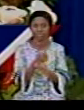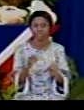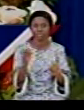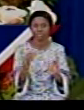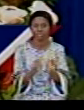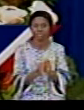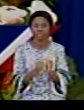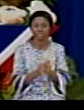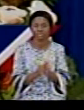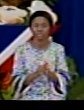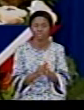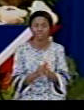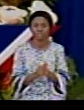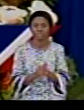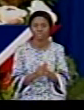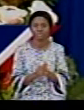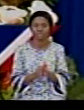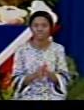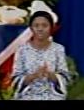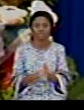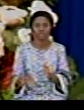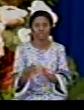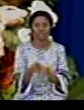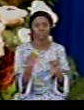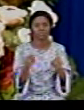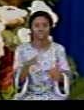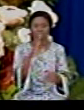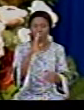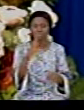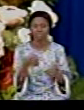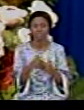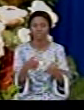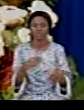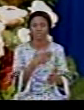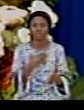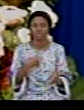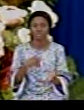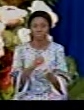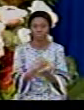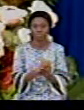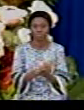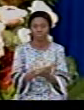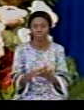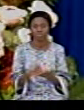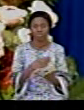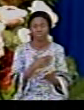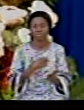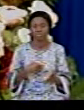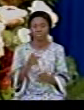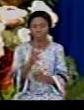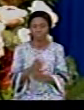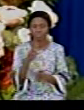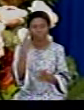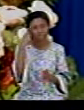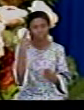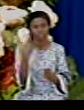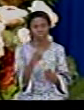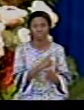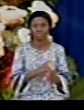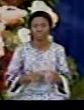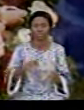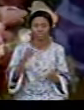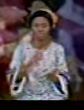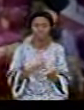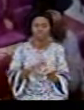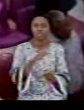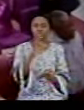be separated, so that they can be sanctified, so that they be preserved for God's glory on